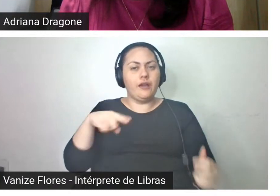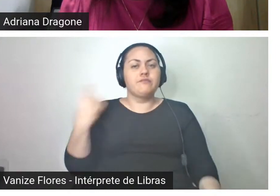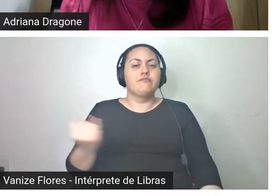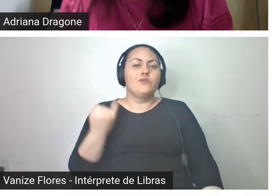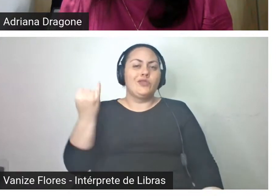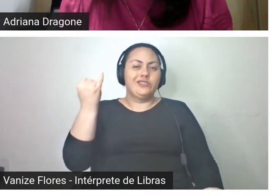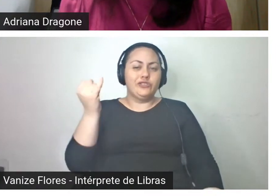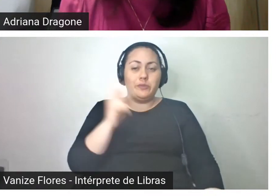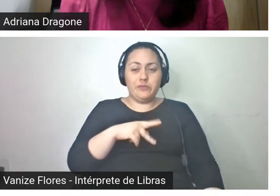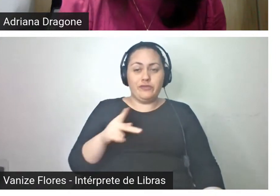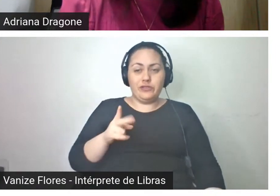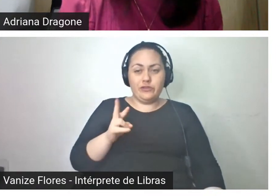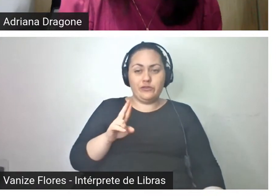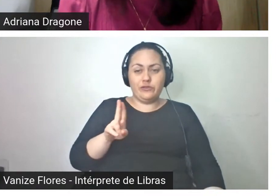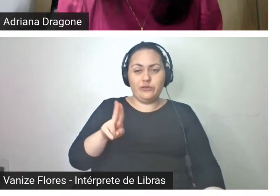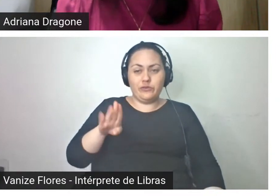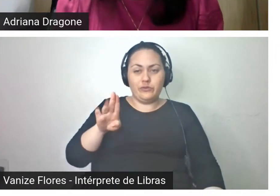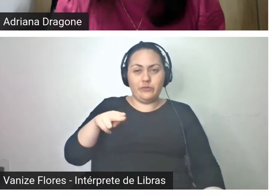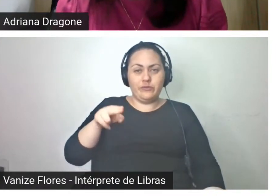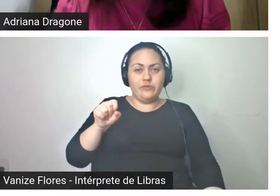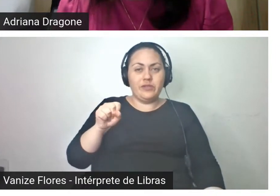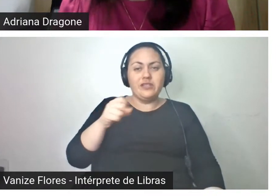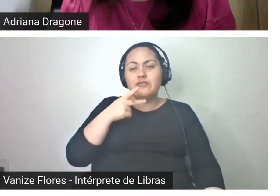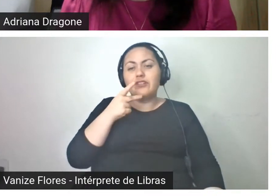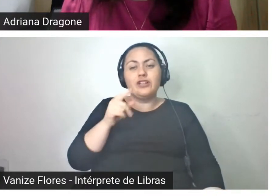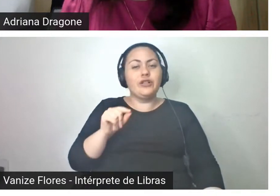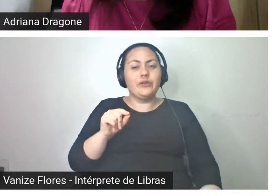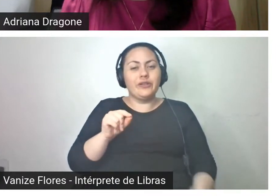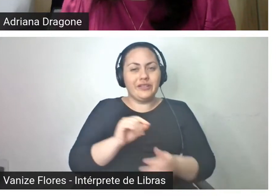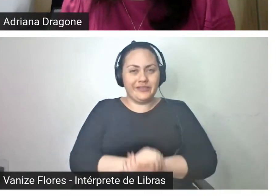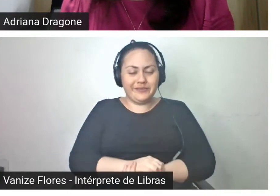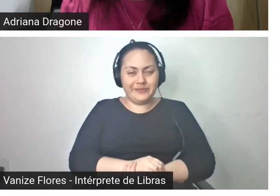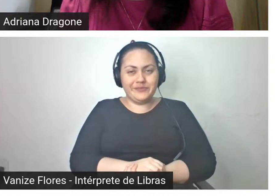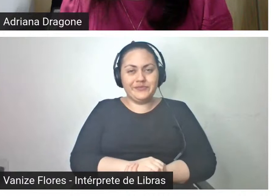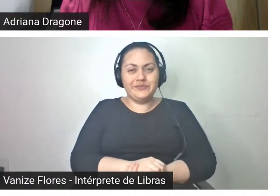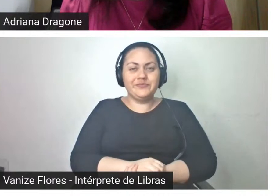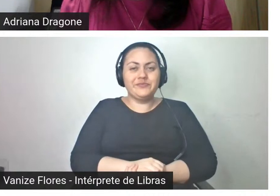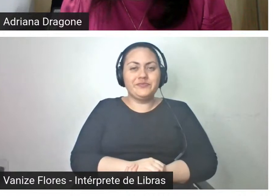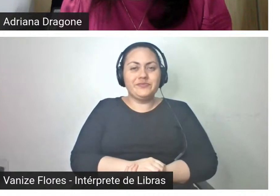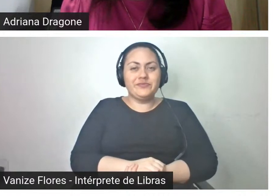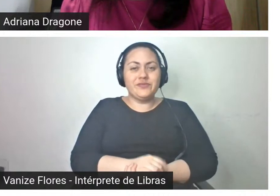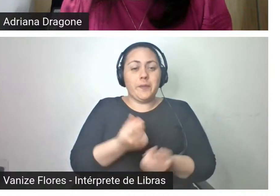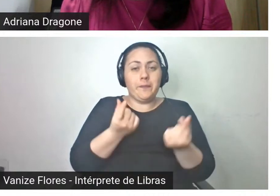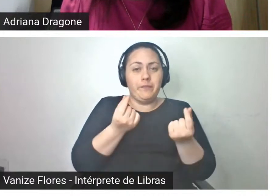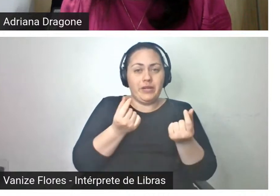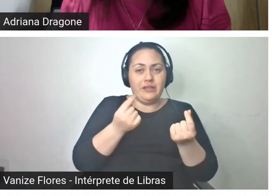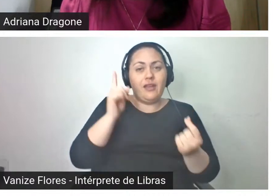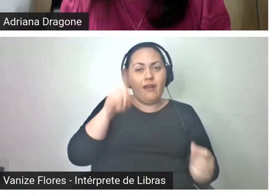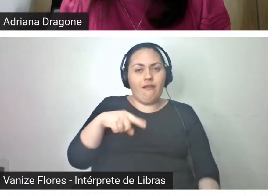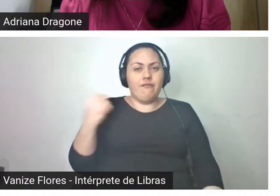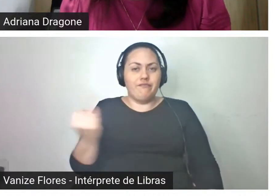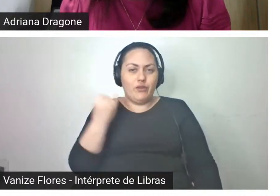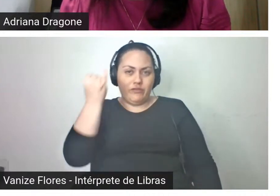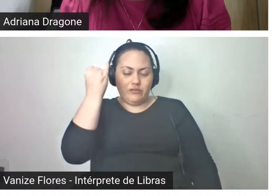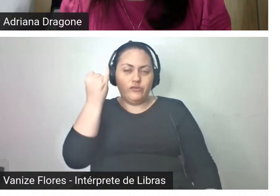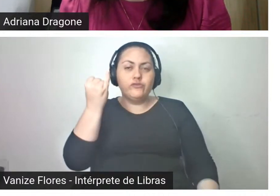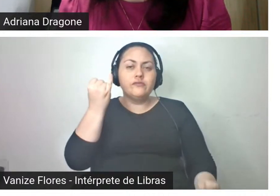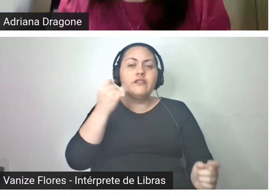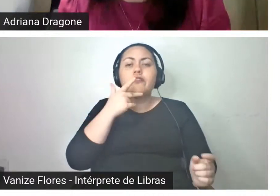dizendo, the money is matter. A diferença de gasto deve ser superada para que todos